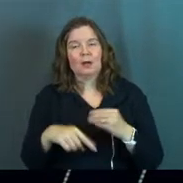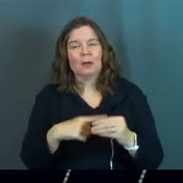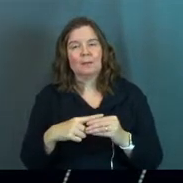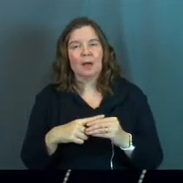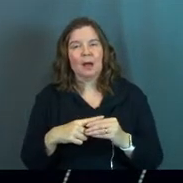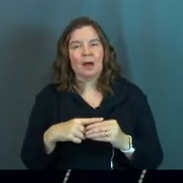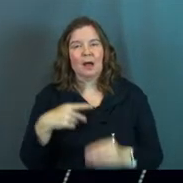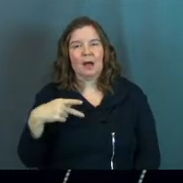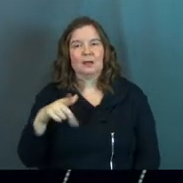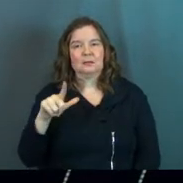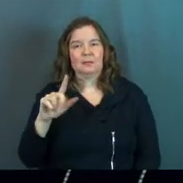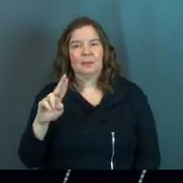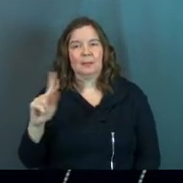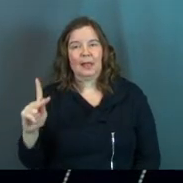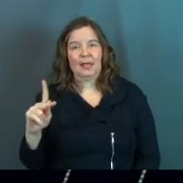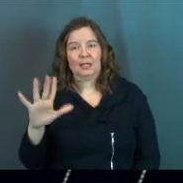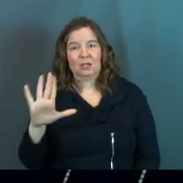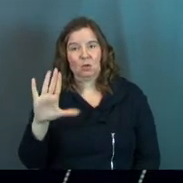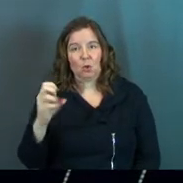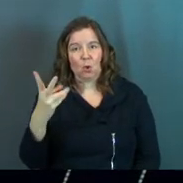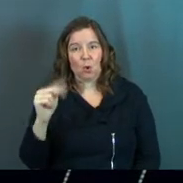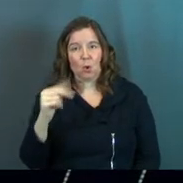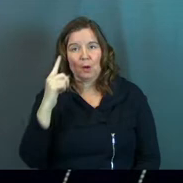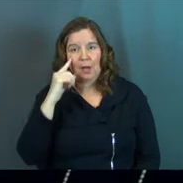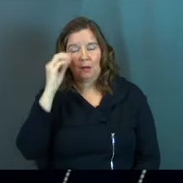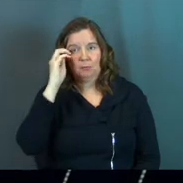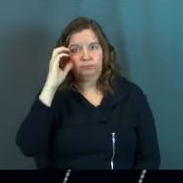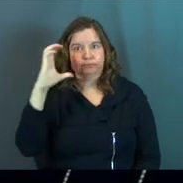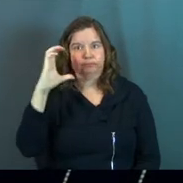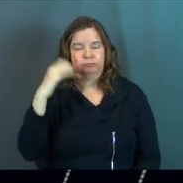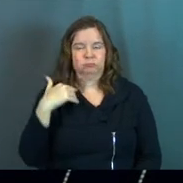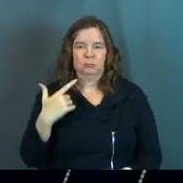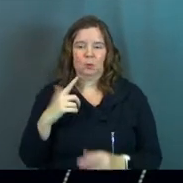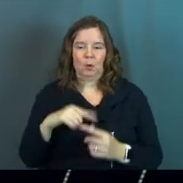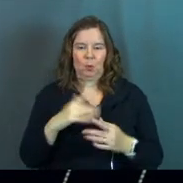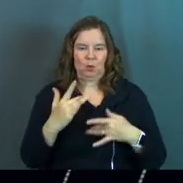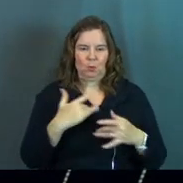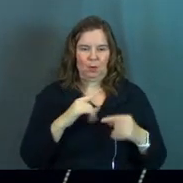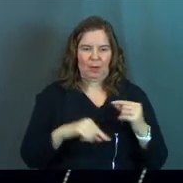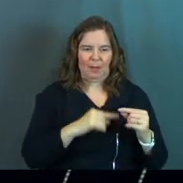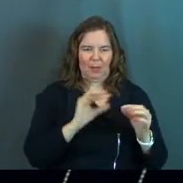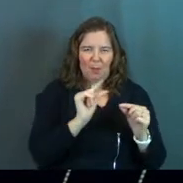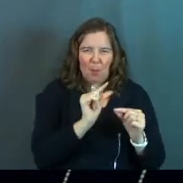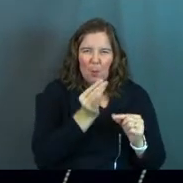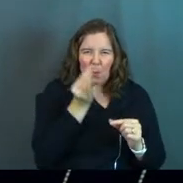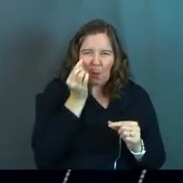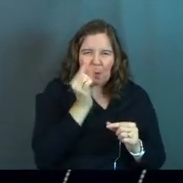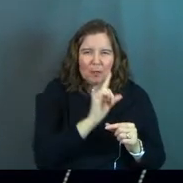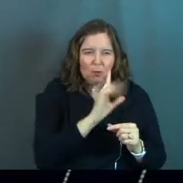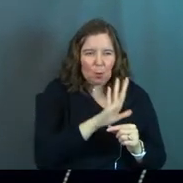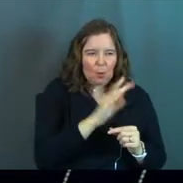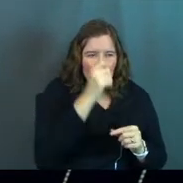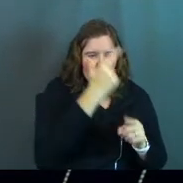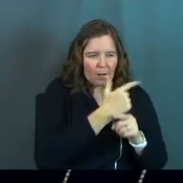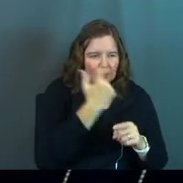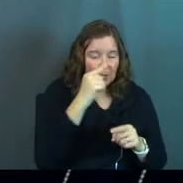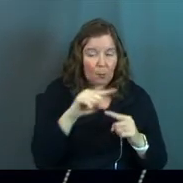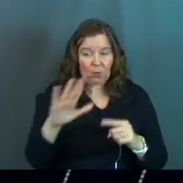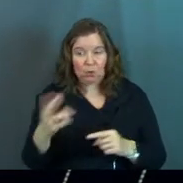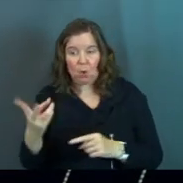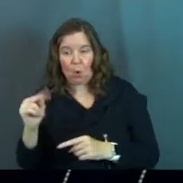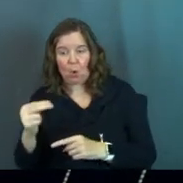the plank in your own eye? Why are you worried about the speck in your brother's eye when you've got a plank in your own